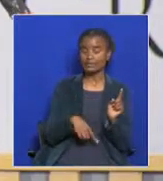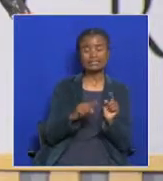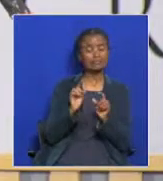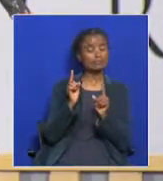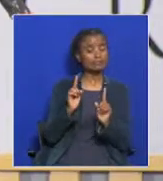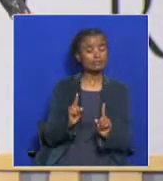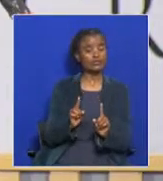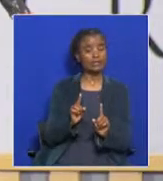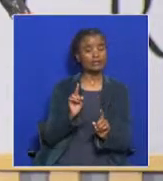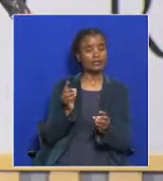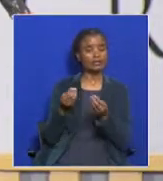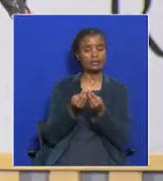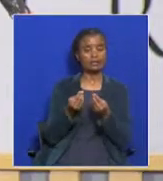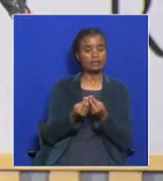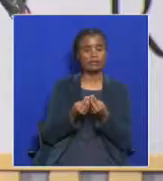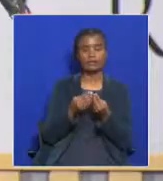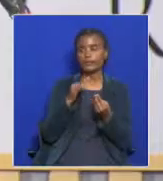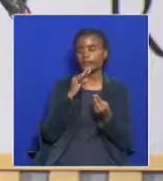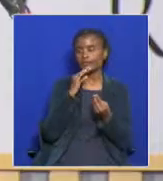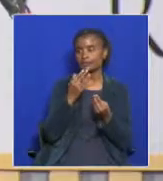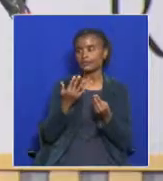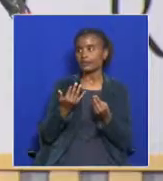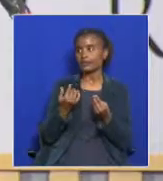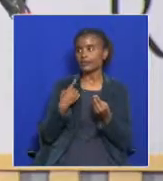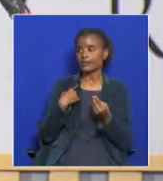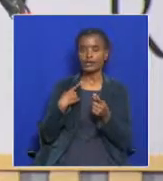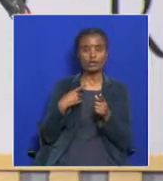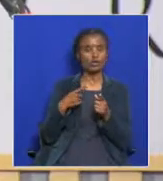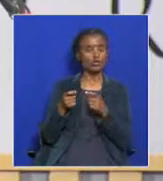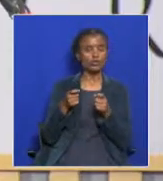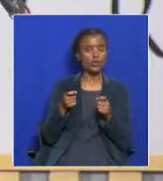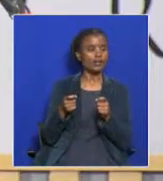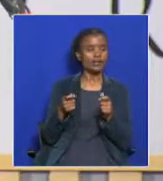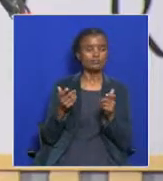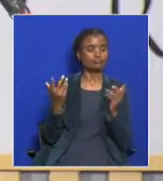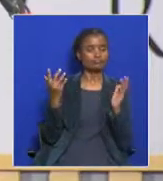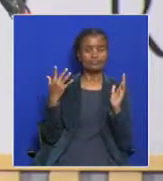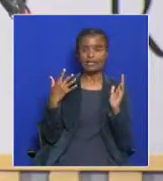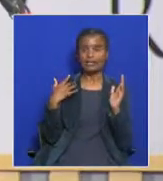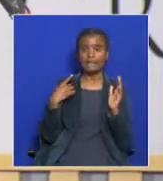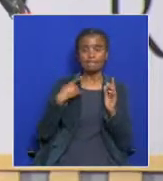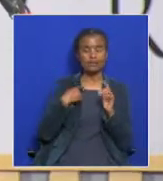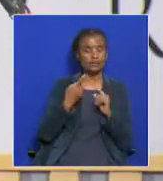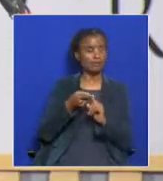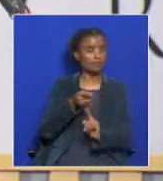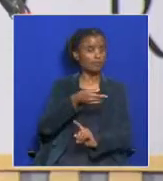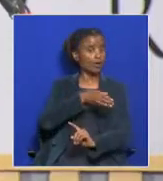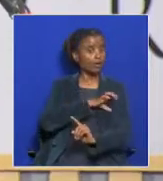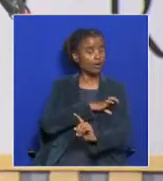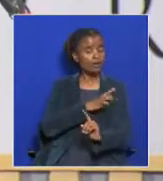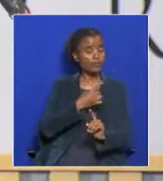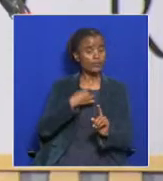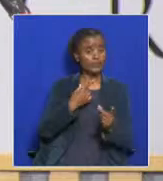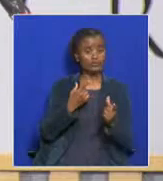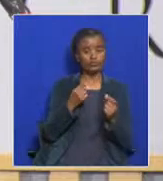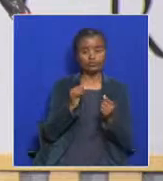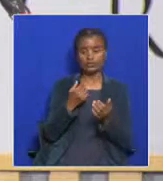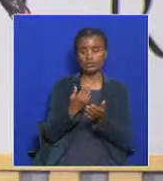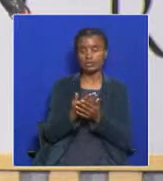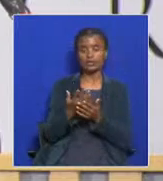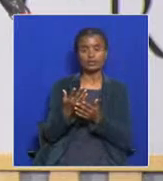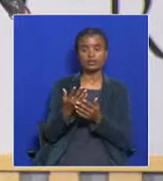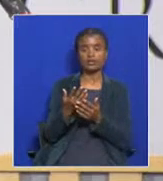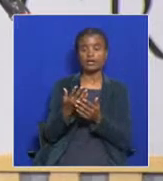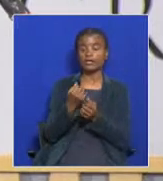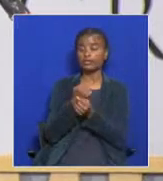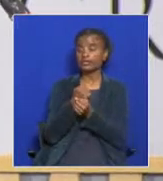my control, or can I say it wasn't within my powers to acquire a suitable storage place. Although